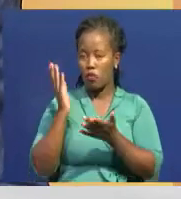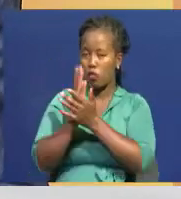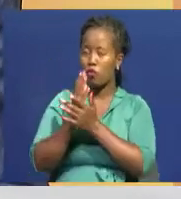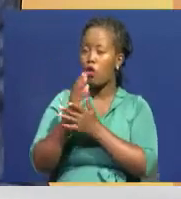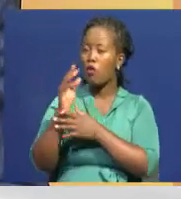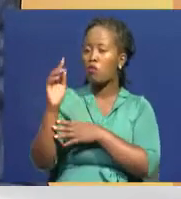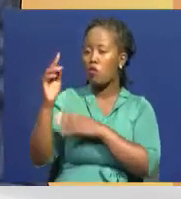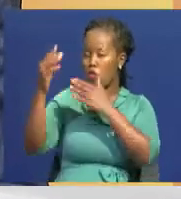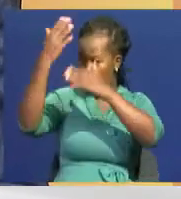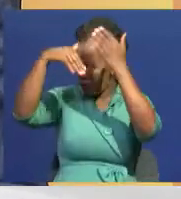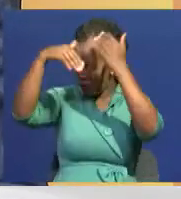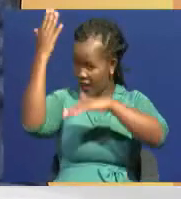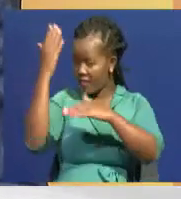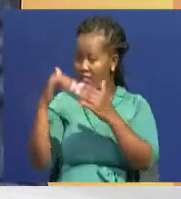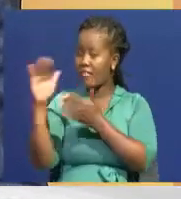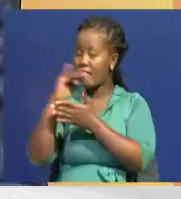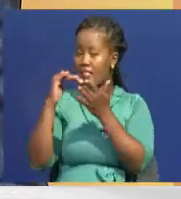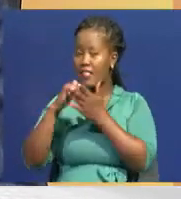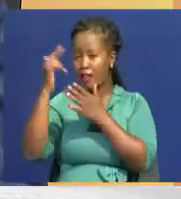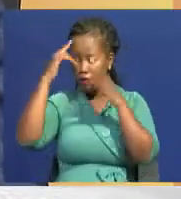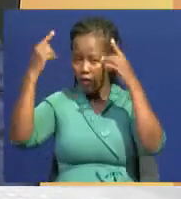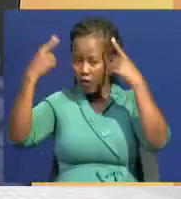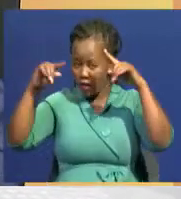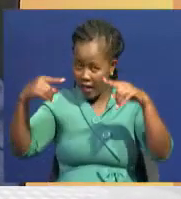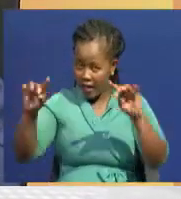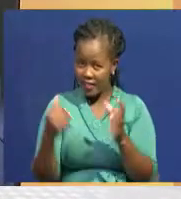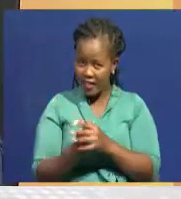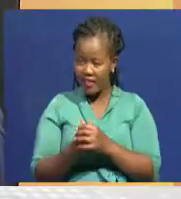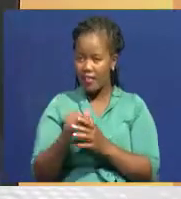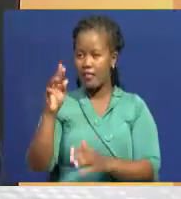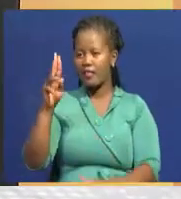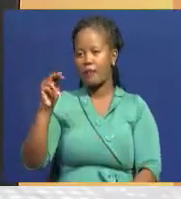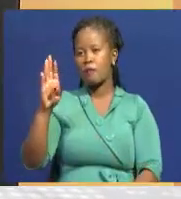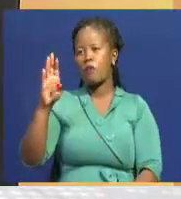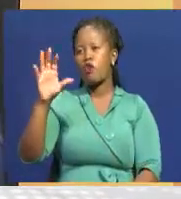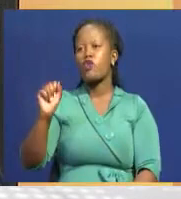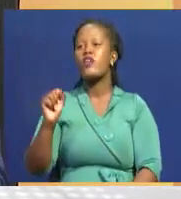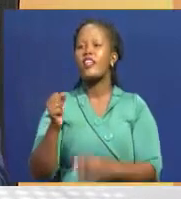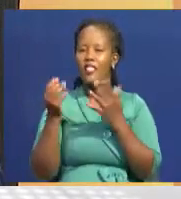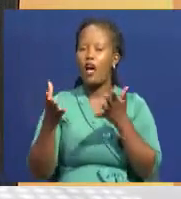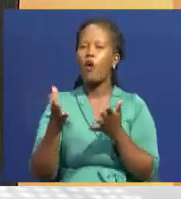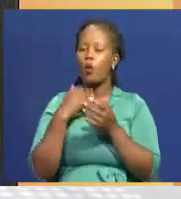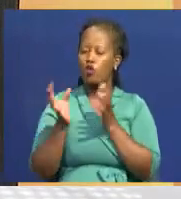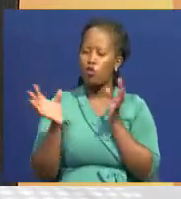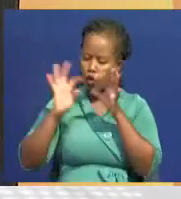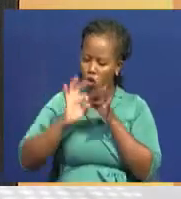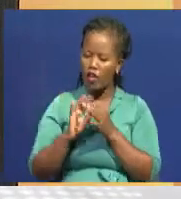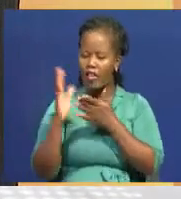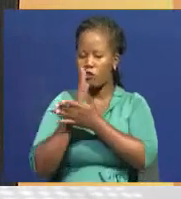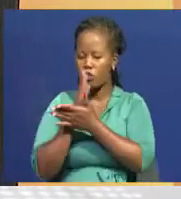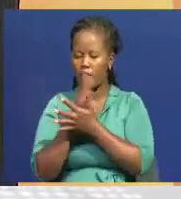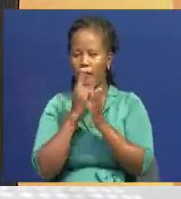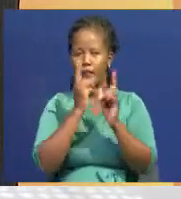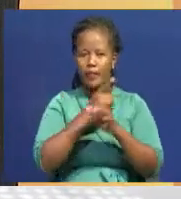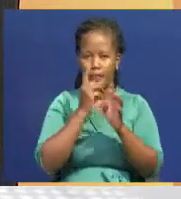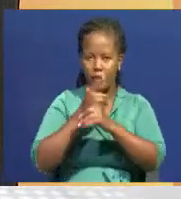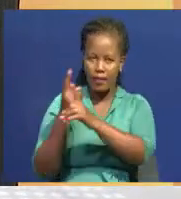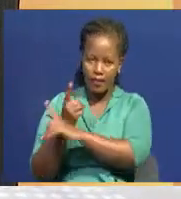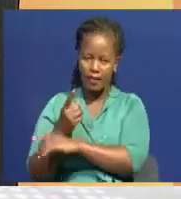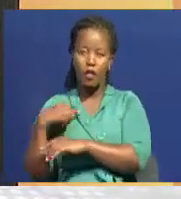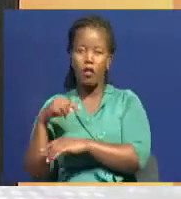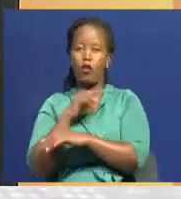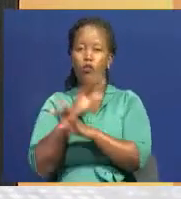of excellence. UNES is now providing the solution and connecting to the industry. So you bringing the real estate